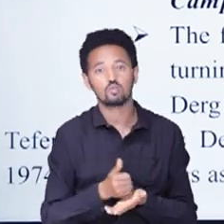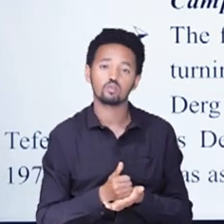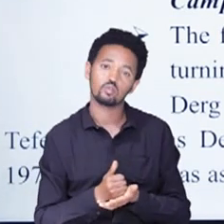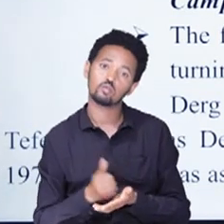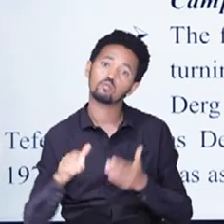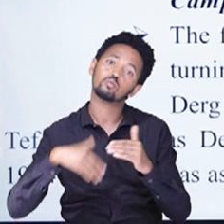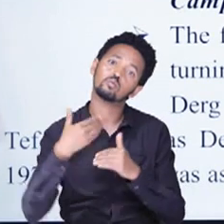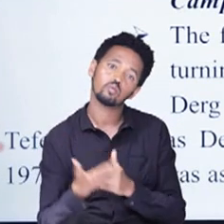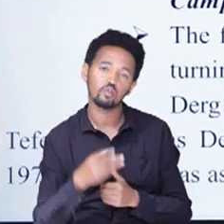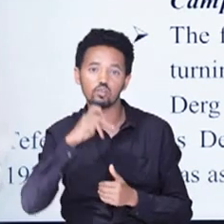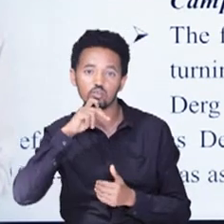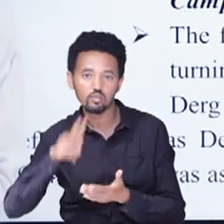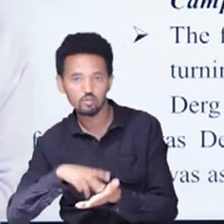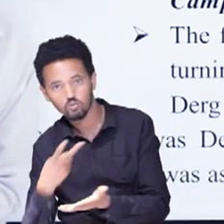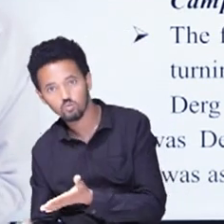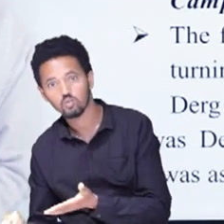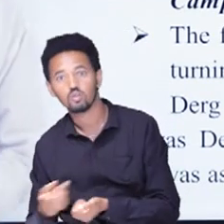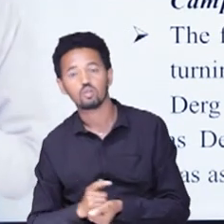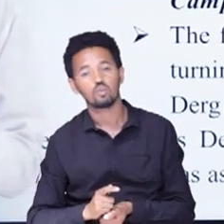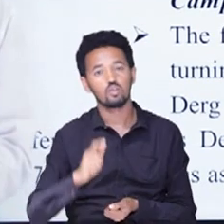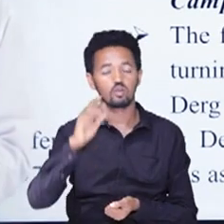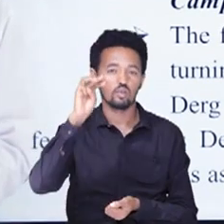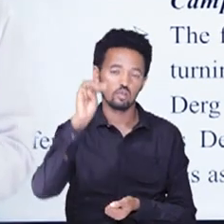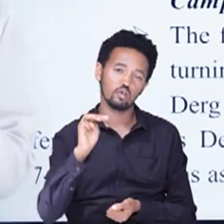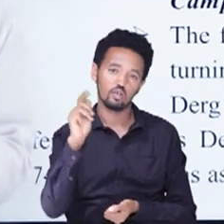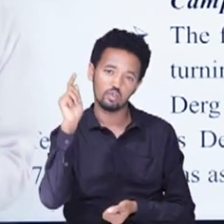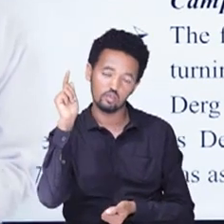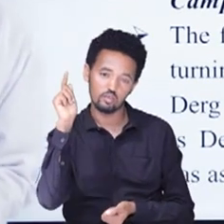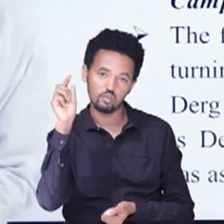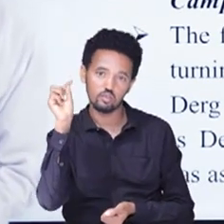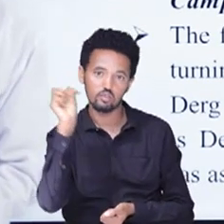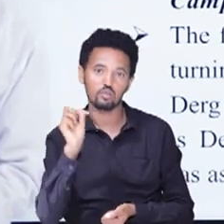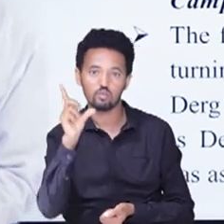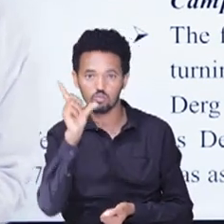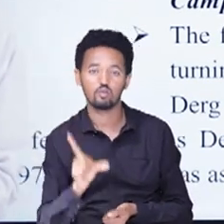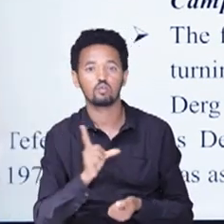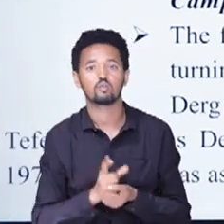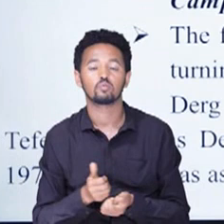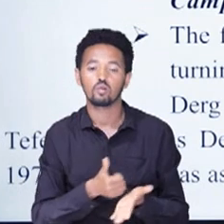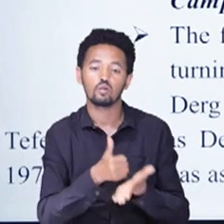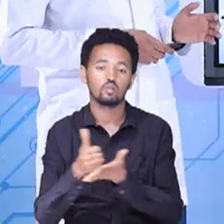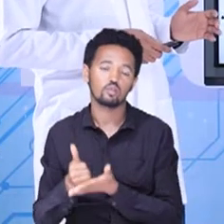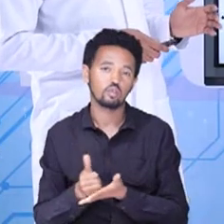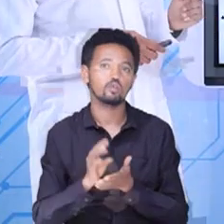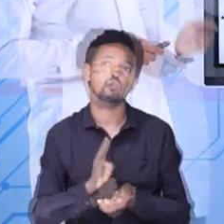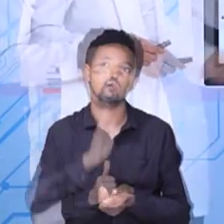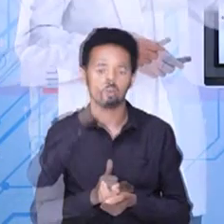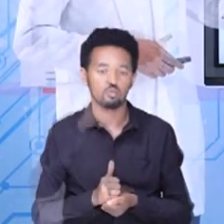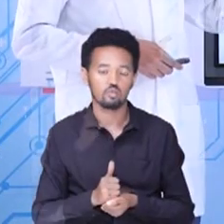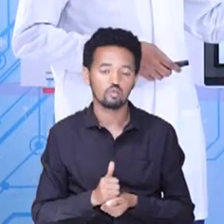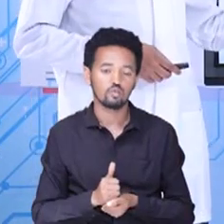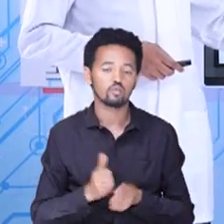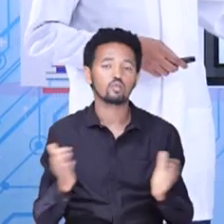failed at Nakfa. Nakfa was the base, the military base of Eritrea in the northern part of